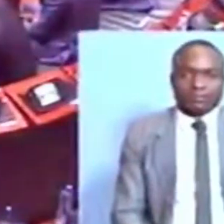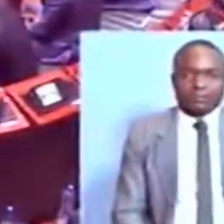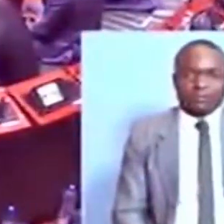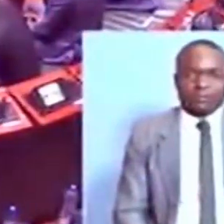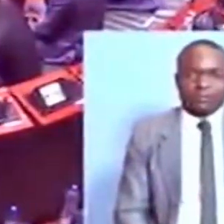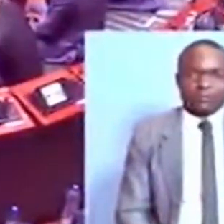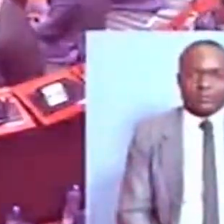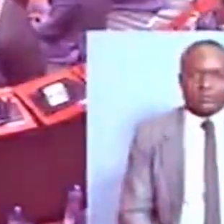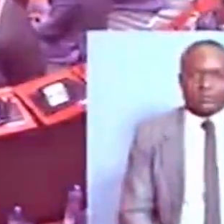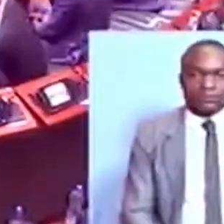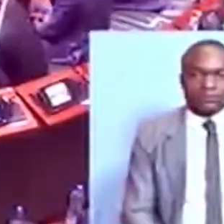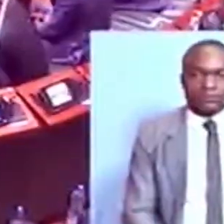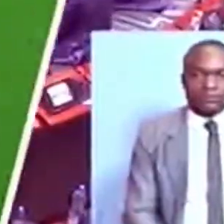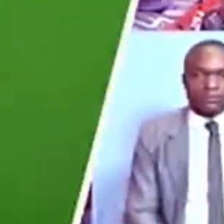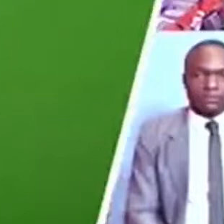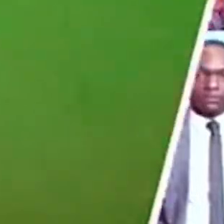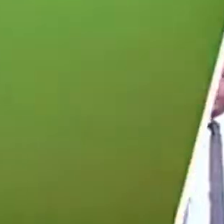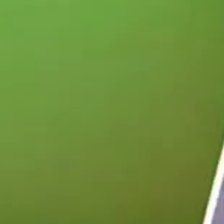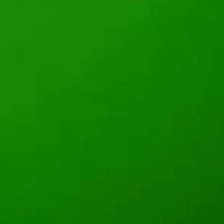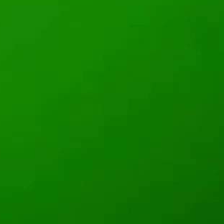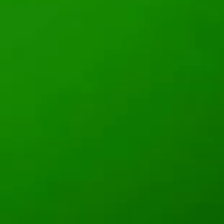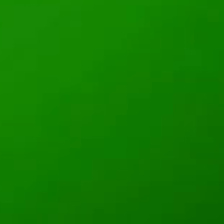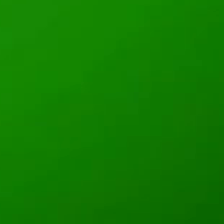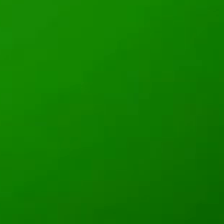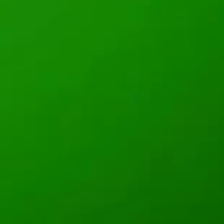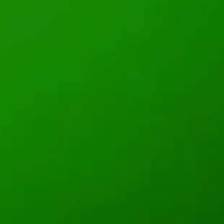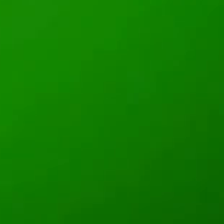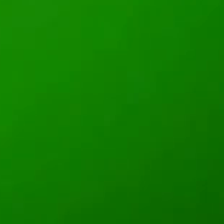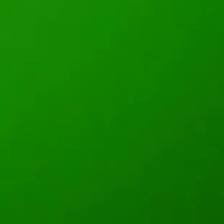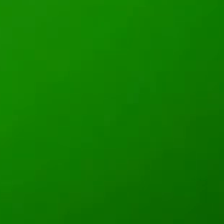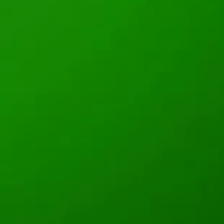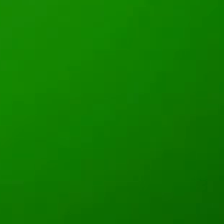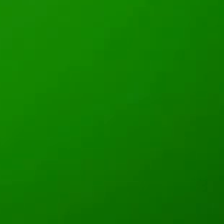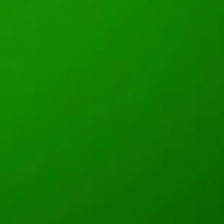For more information, call 0977